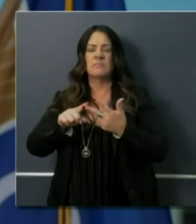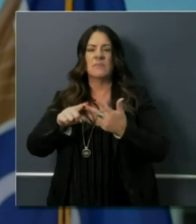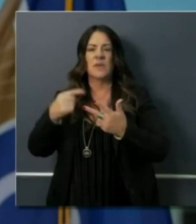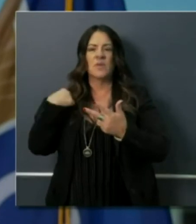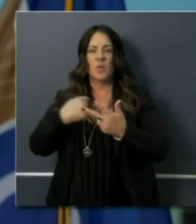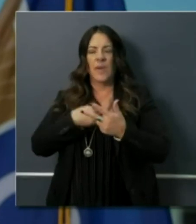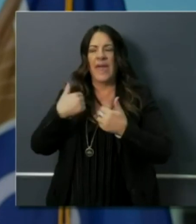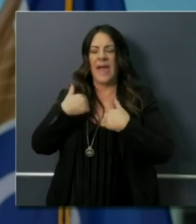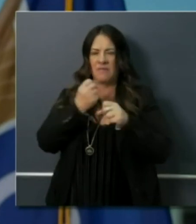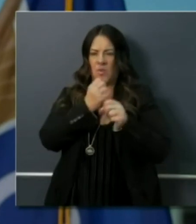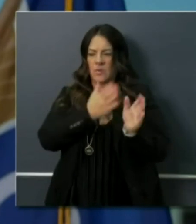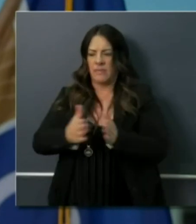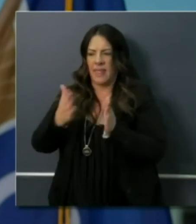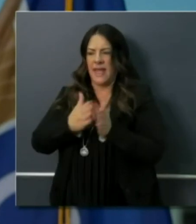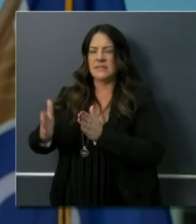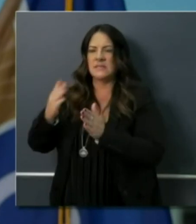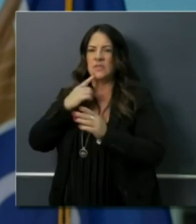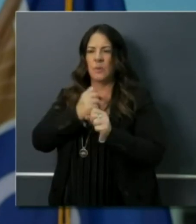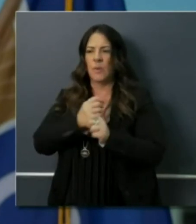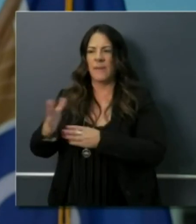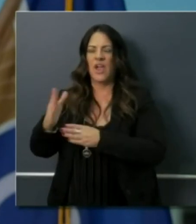Kathleen Ronayne, AP.